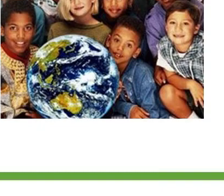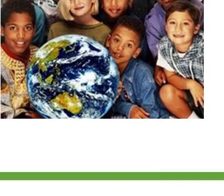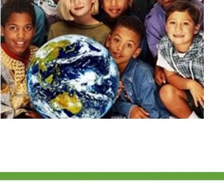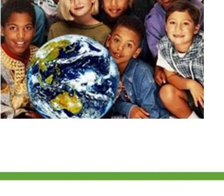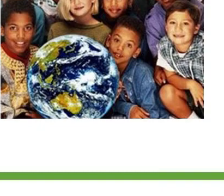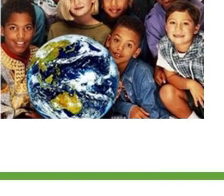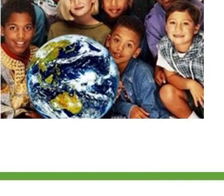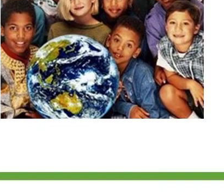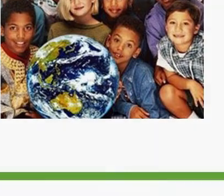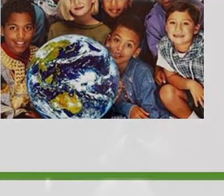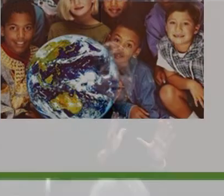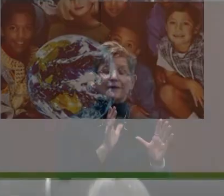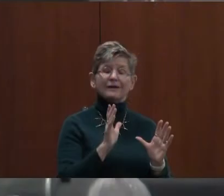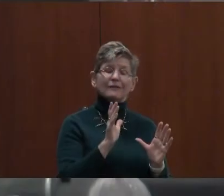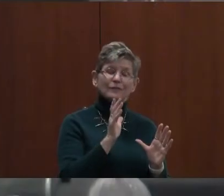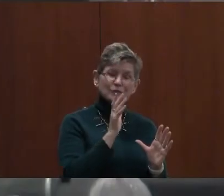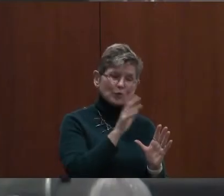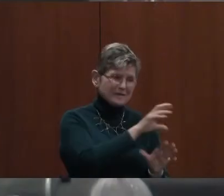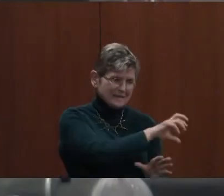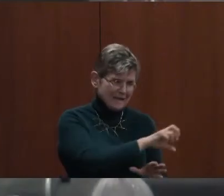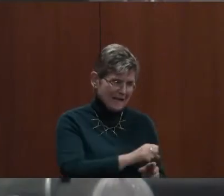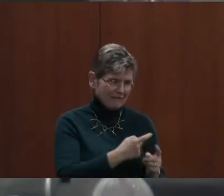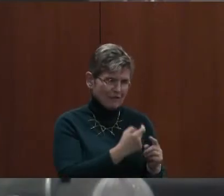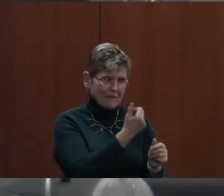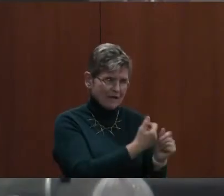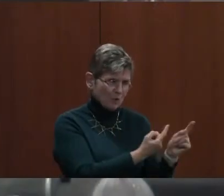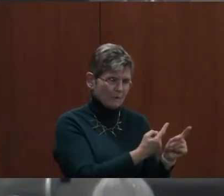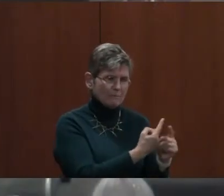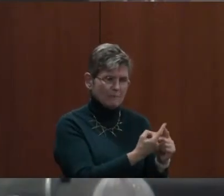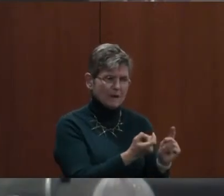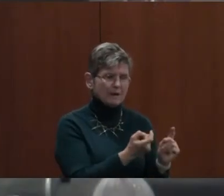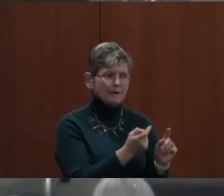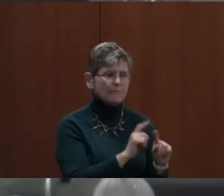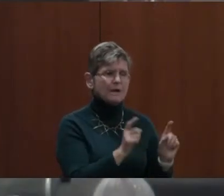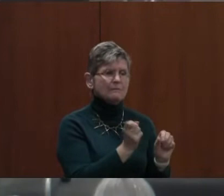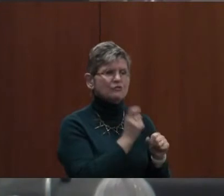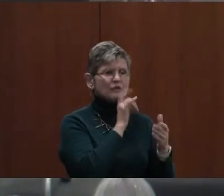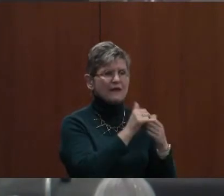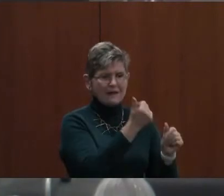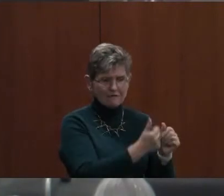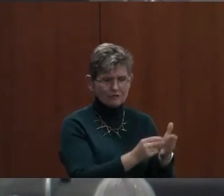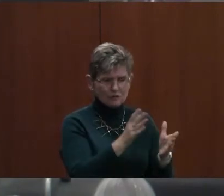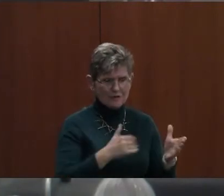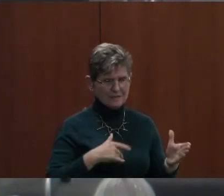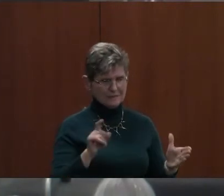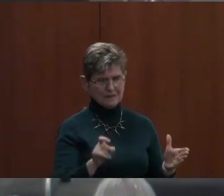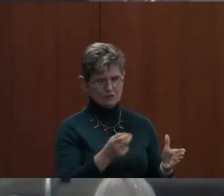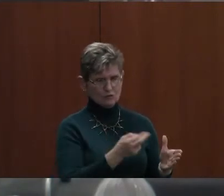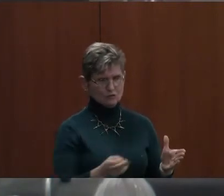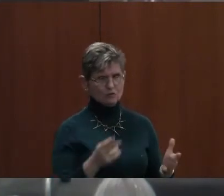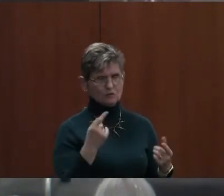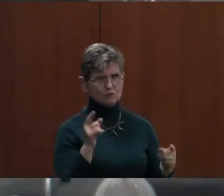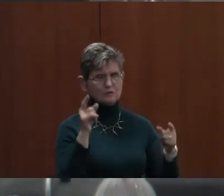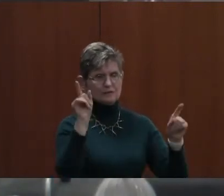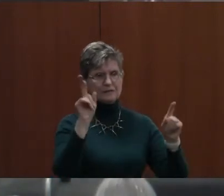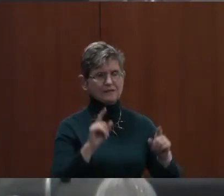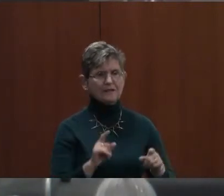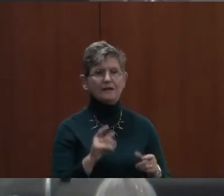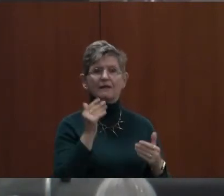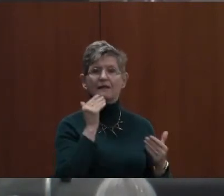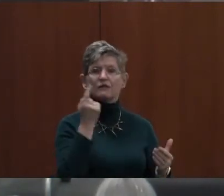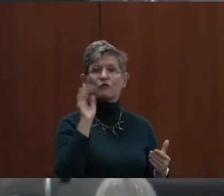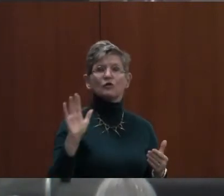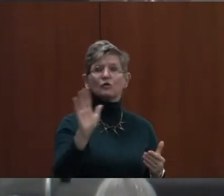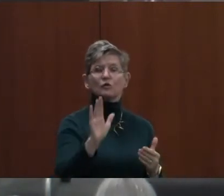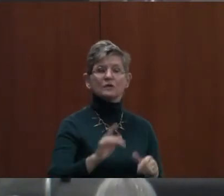anything away from anyone, but about ensuring that every student has the necessary resources to succeed. Thank you for